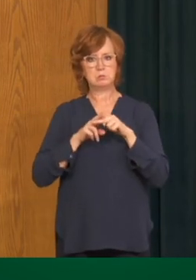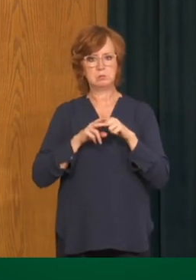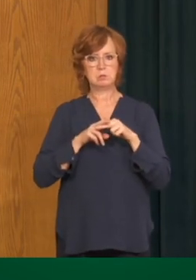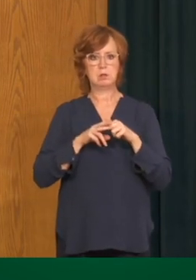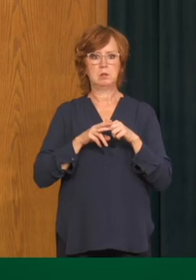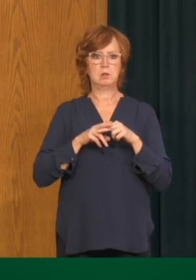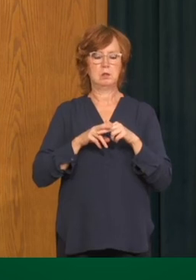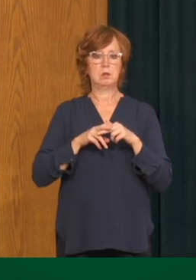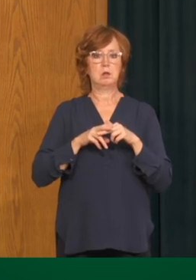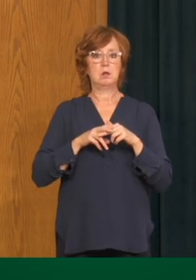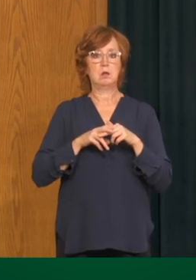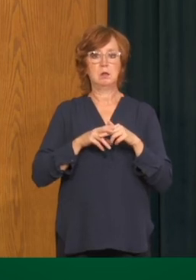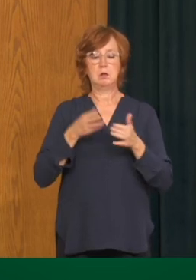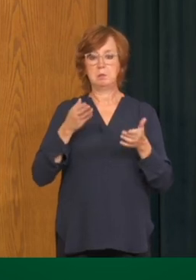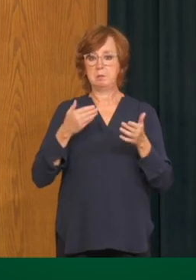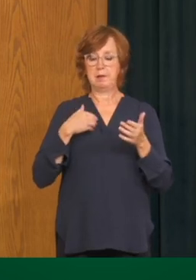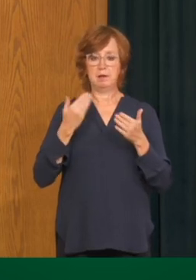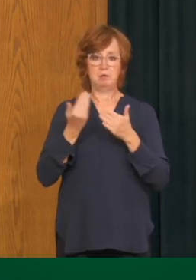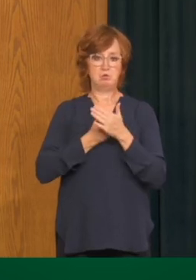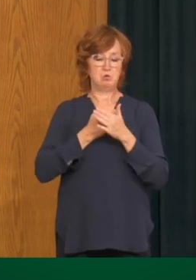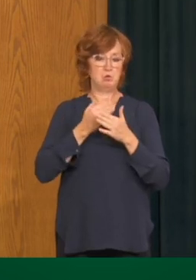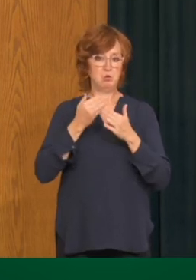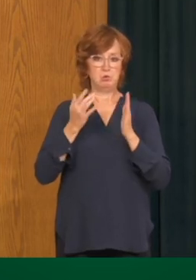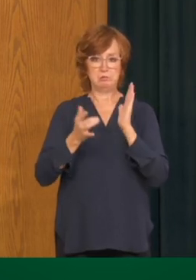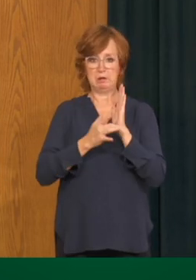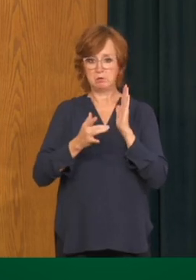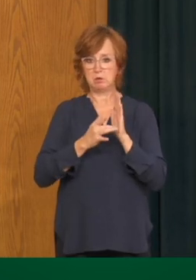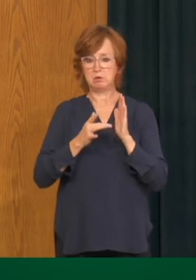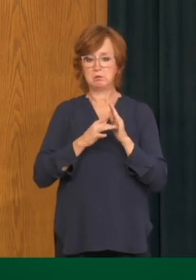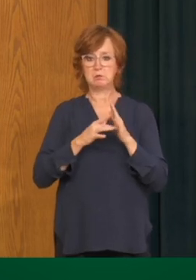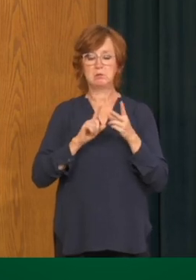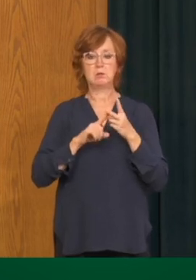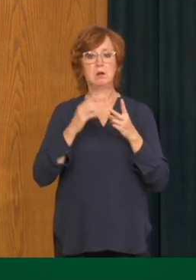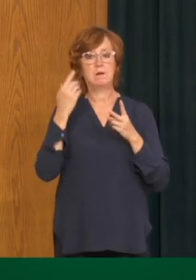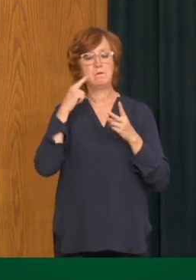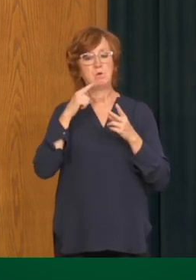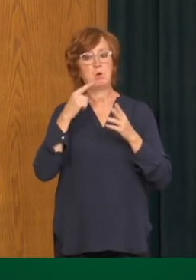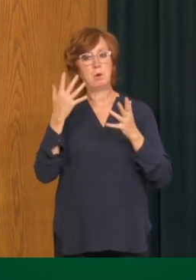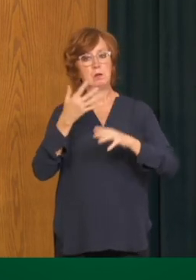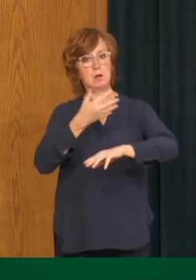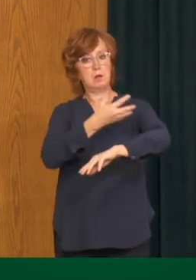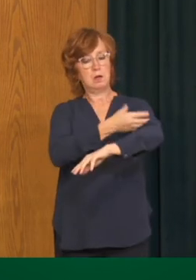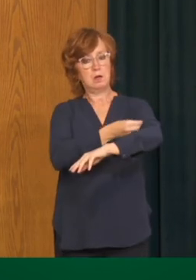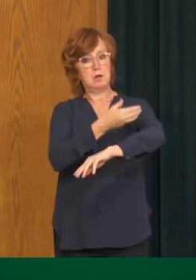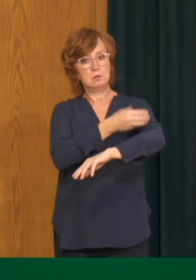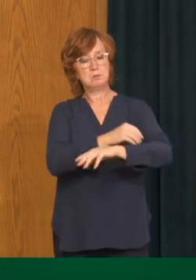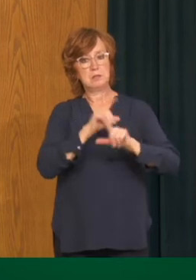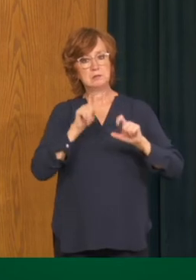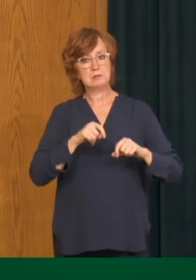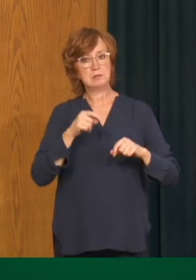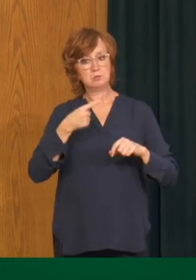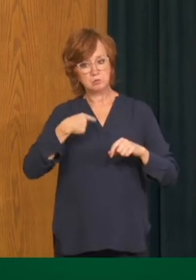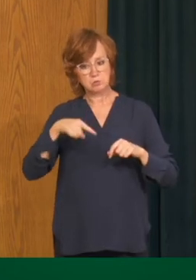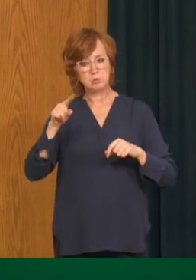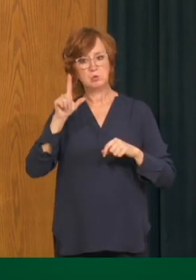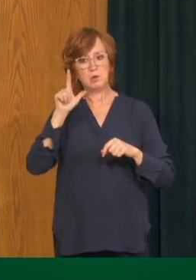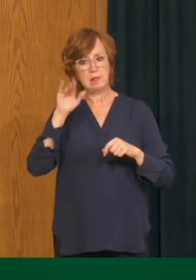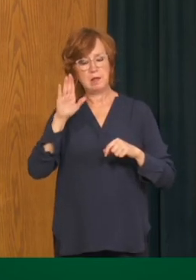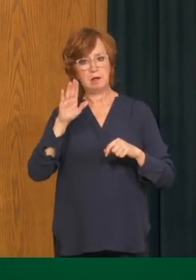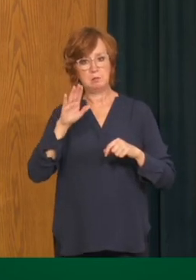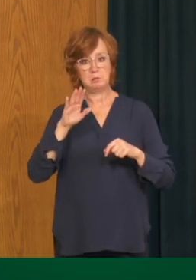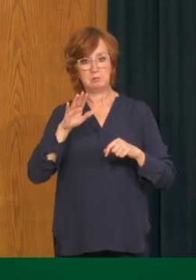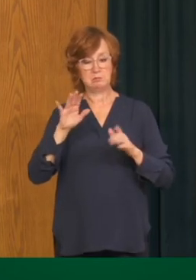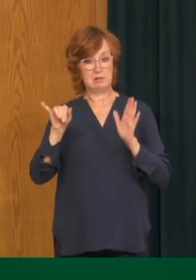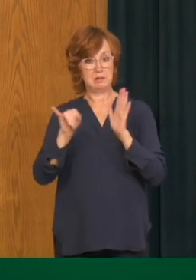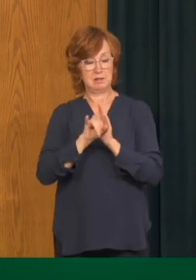testing innovation comes to the forefront. Things like reliable serological tests, for example, to find out if you have had COVID. They don't